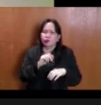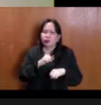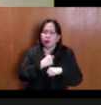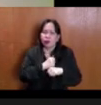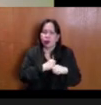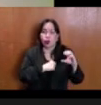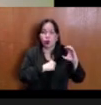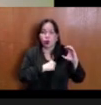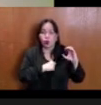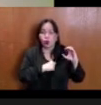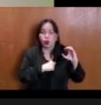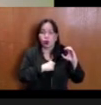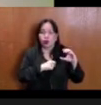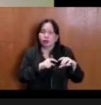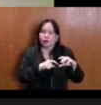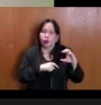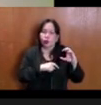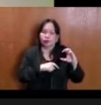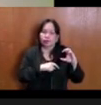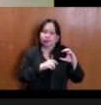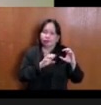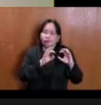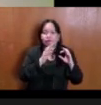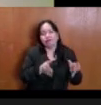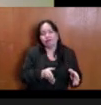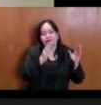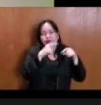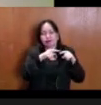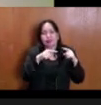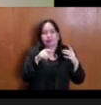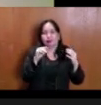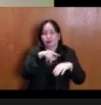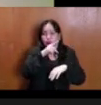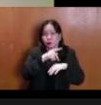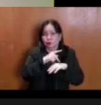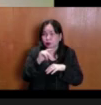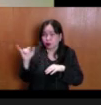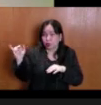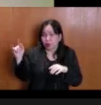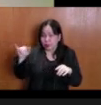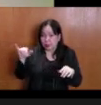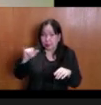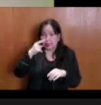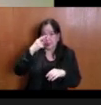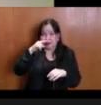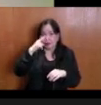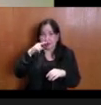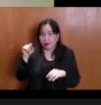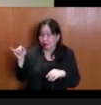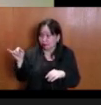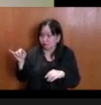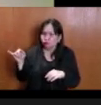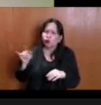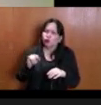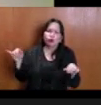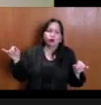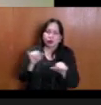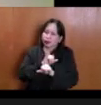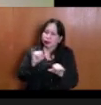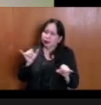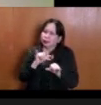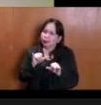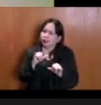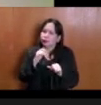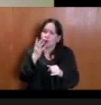thermal facility here in the Philippines compared to in Thailand? Would it be different? I believe it's just the same. But how come